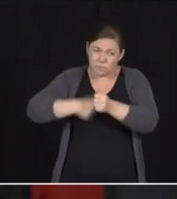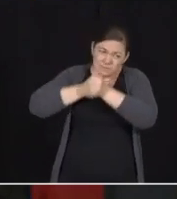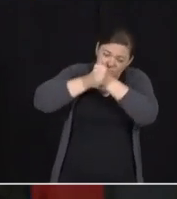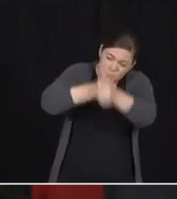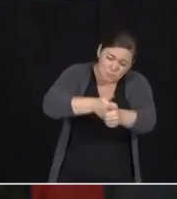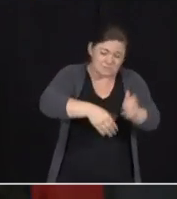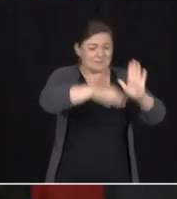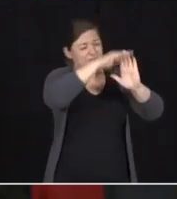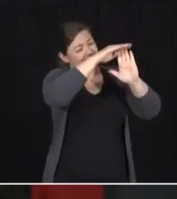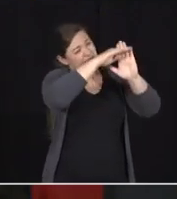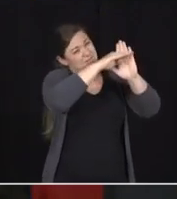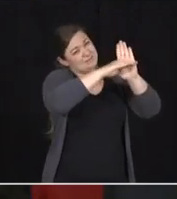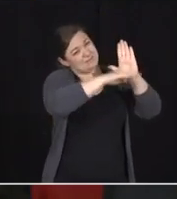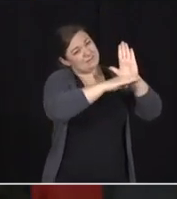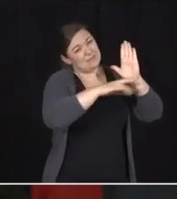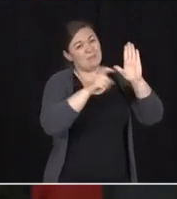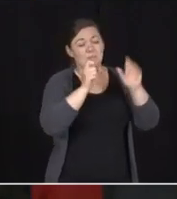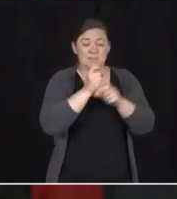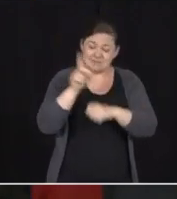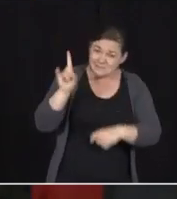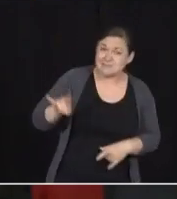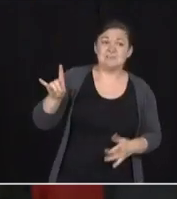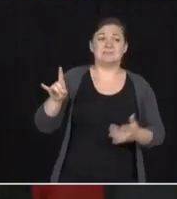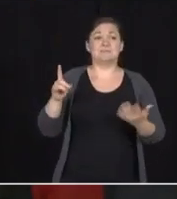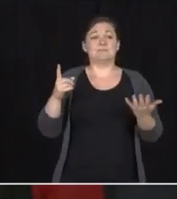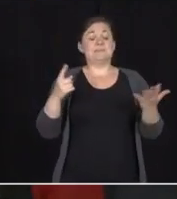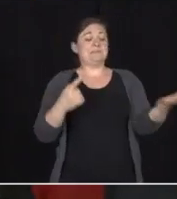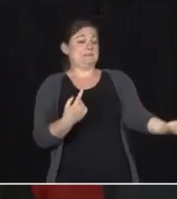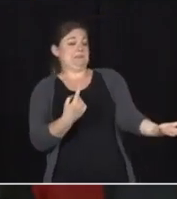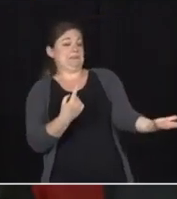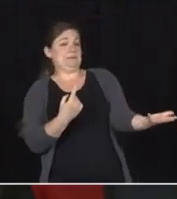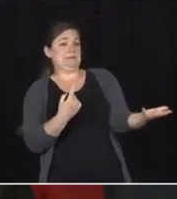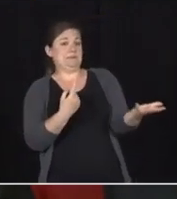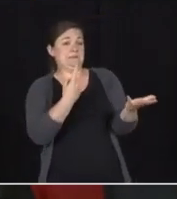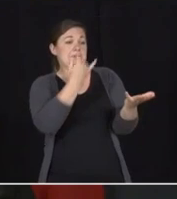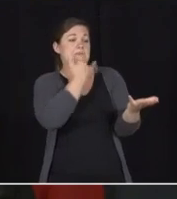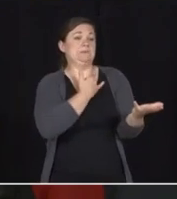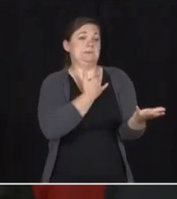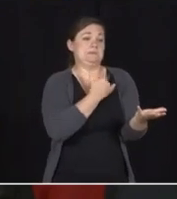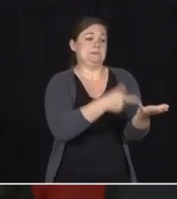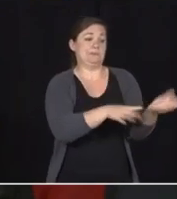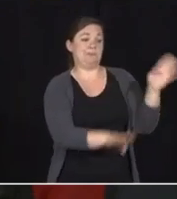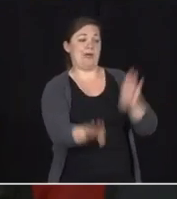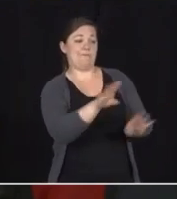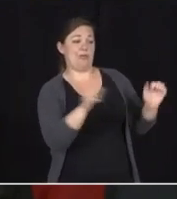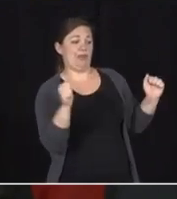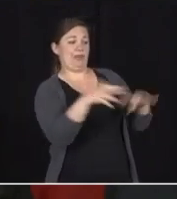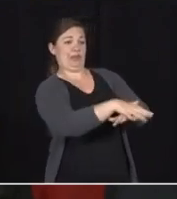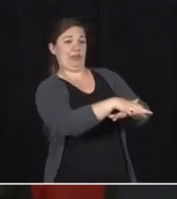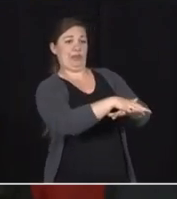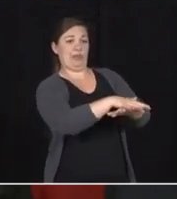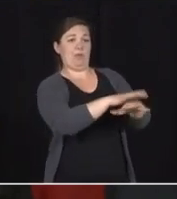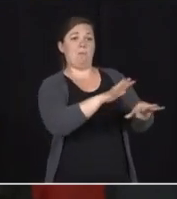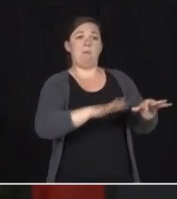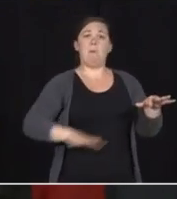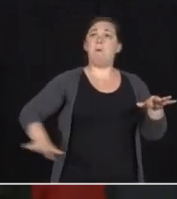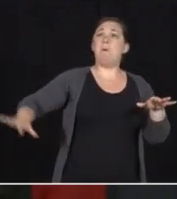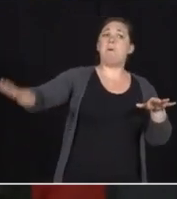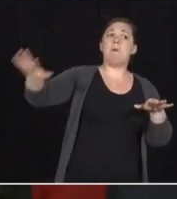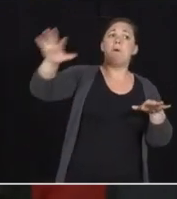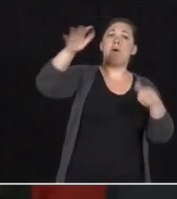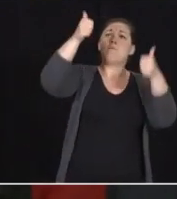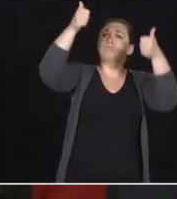that misbehaves, as you might say, and that's not reflective of the people of Toronto. The people of Toronto have been